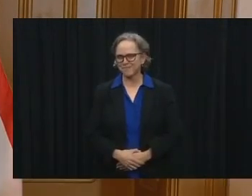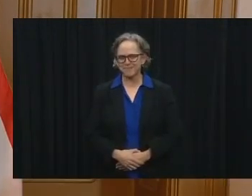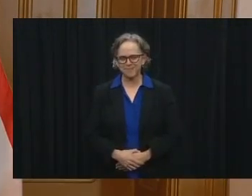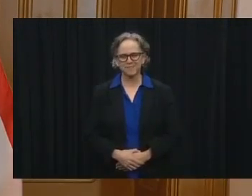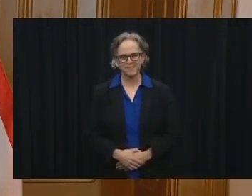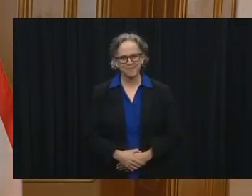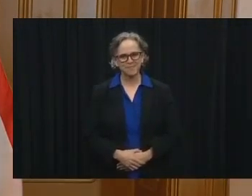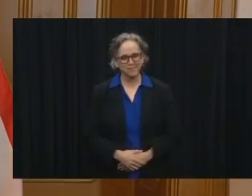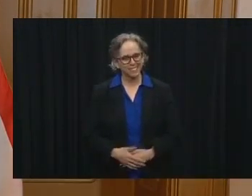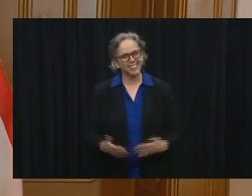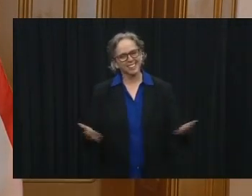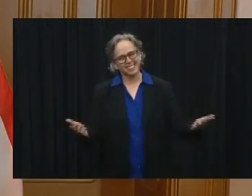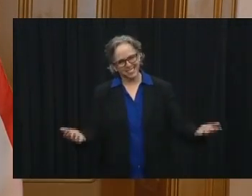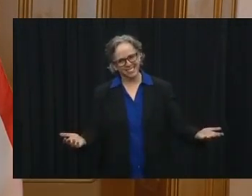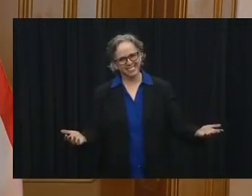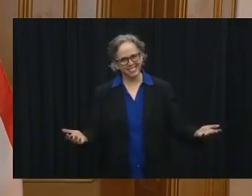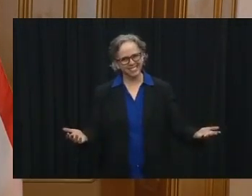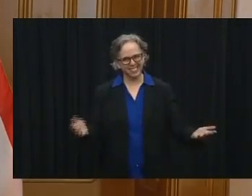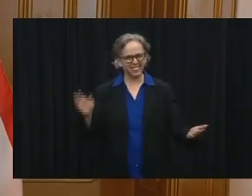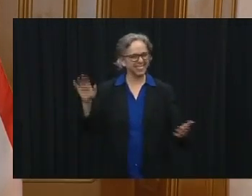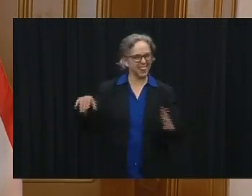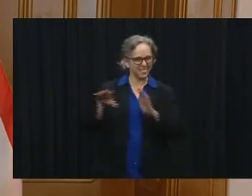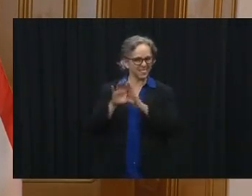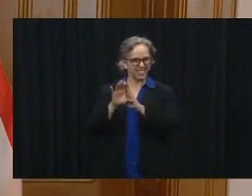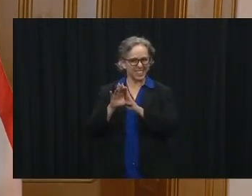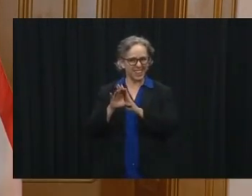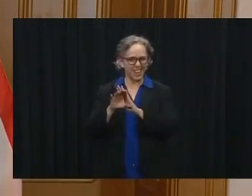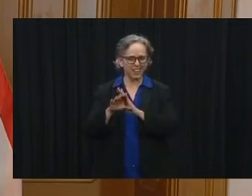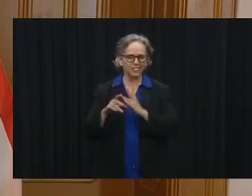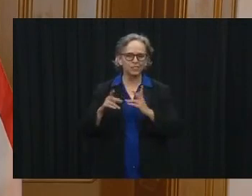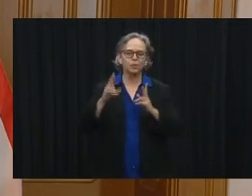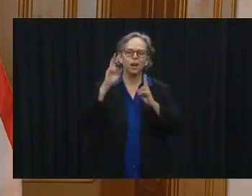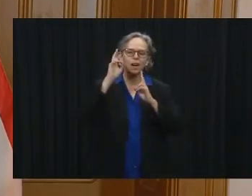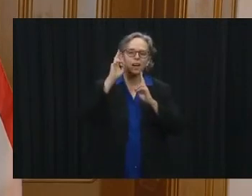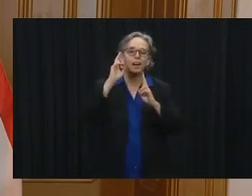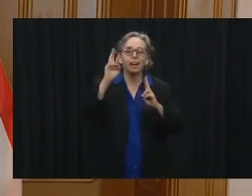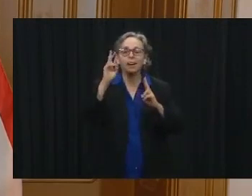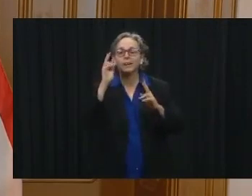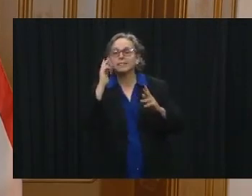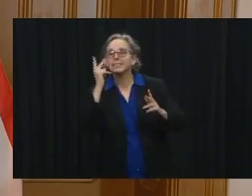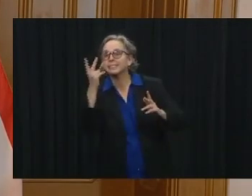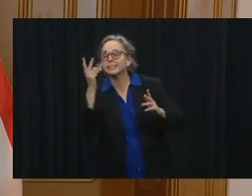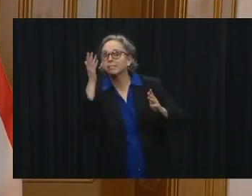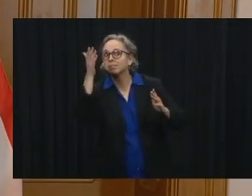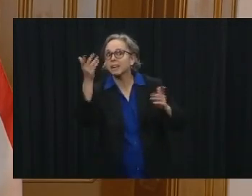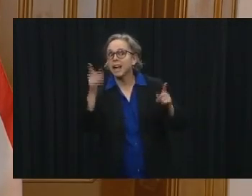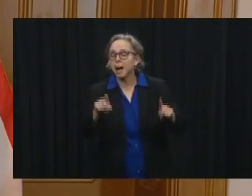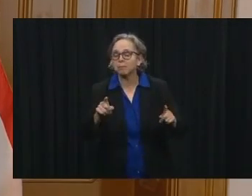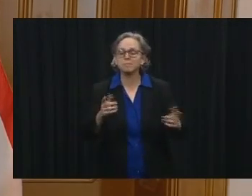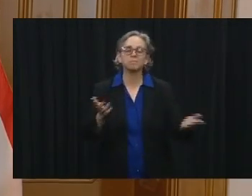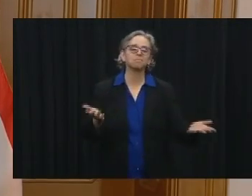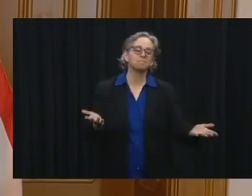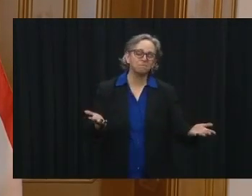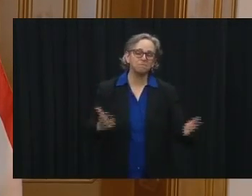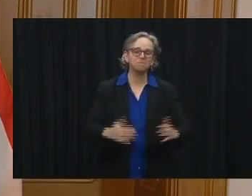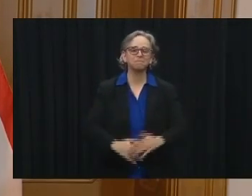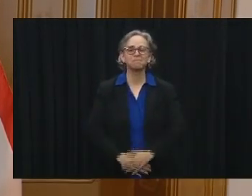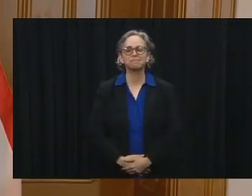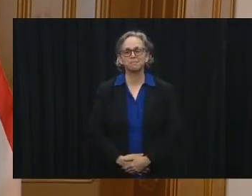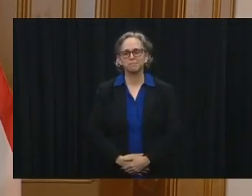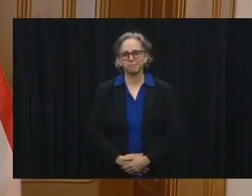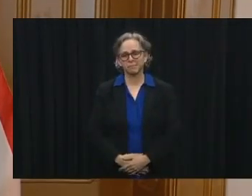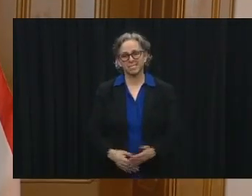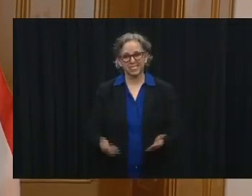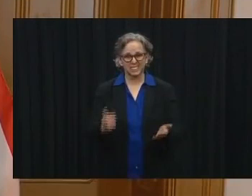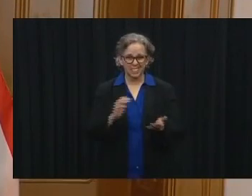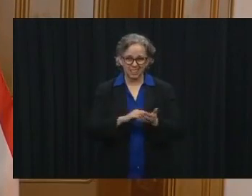A video in honor of what's to come as we all get through this, and a reminder of how important it is